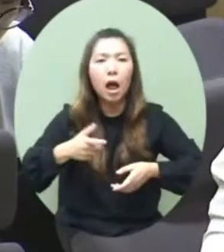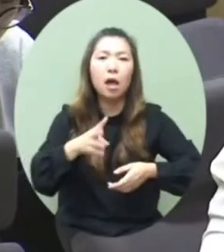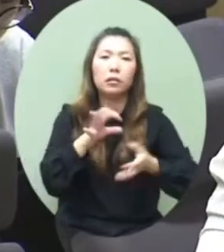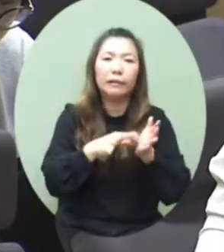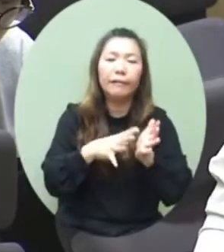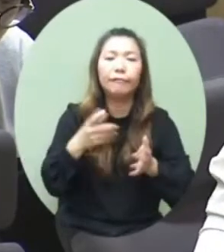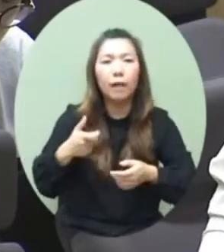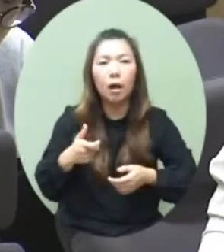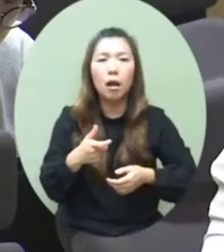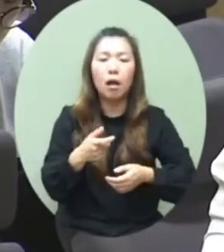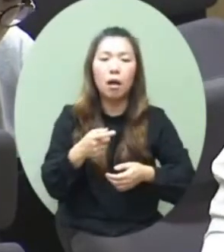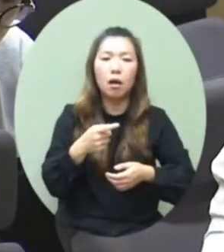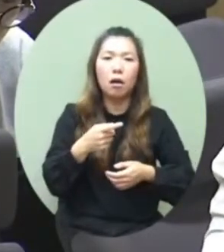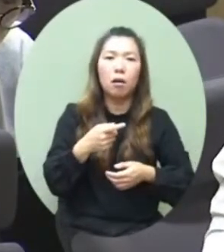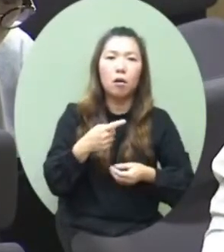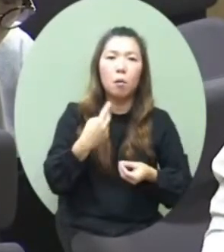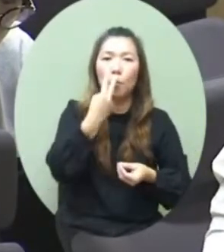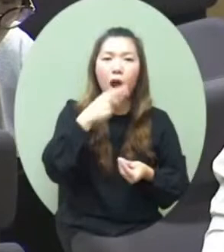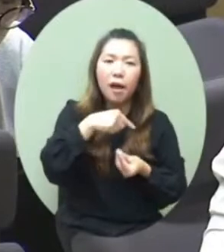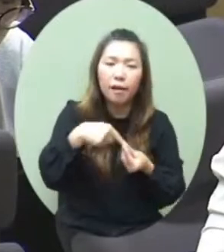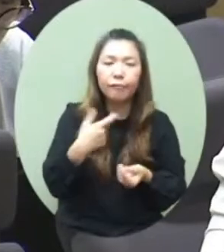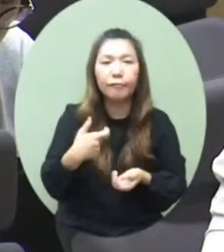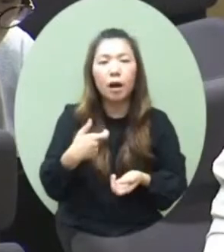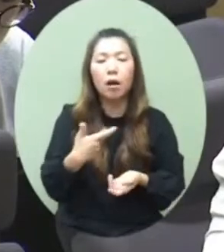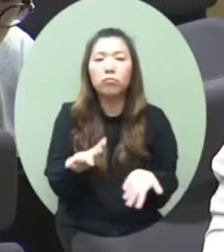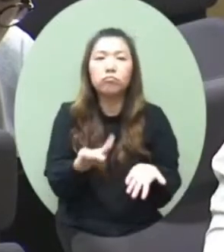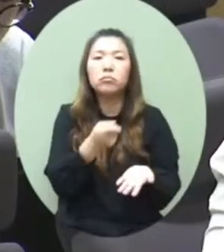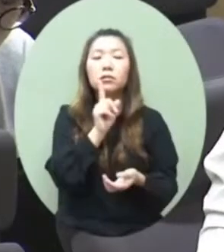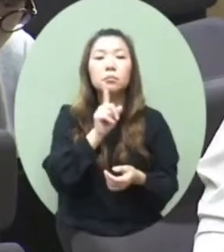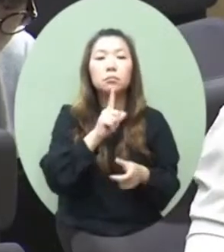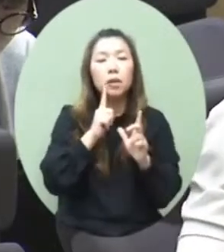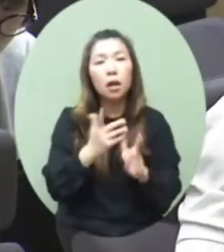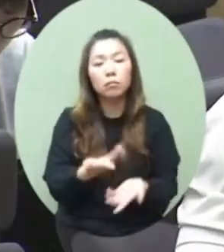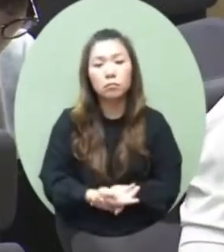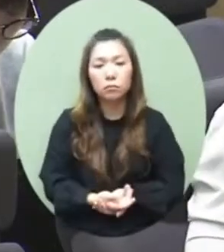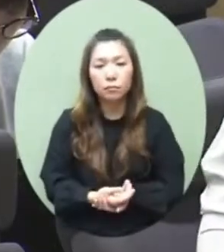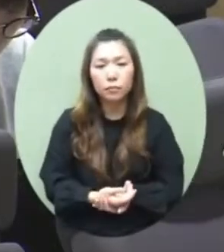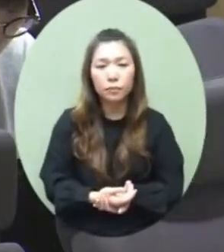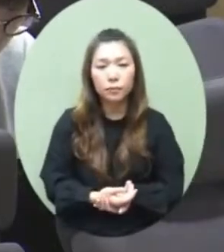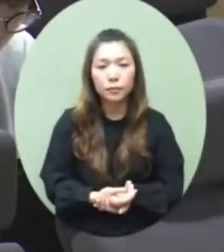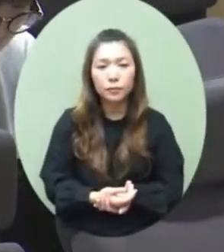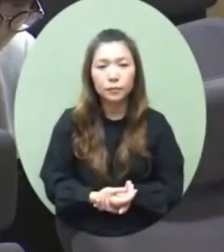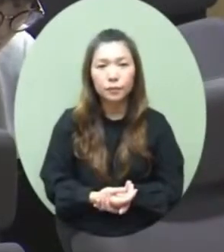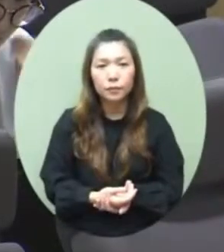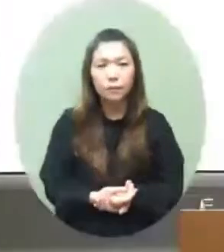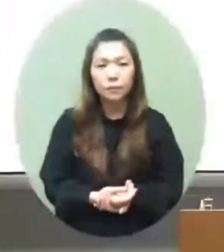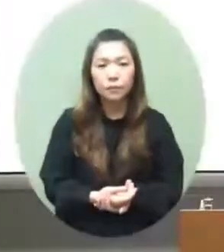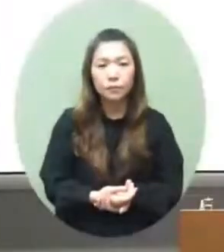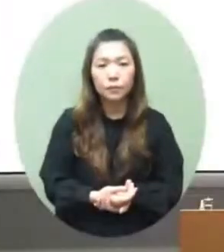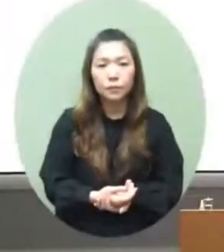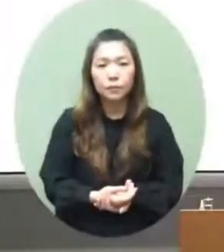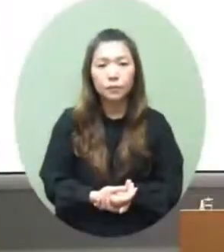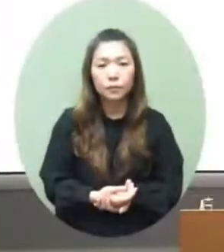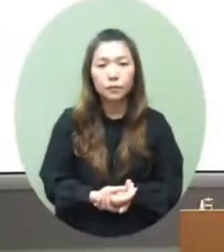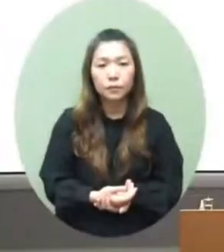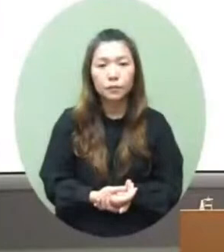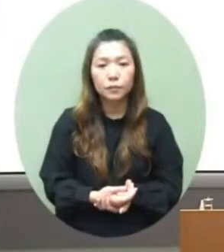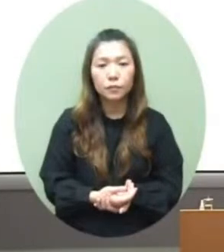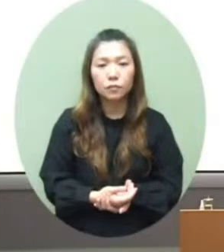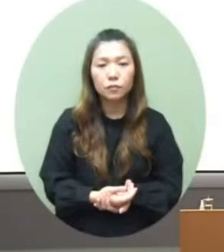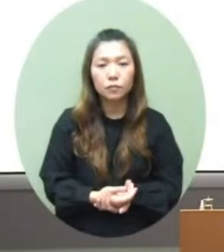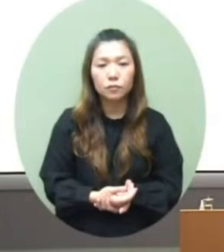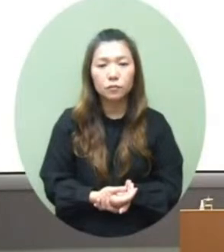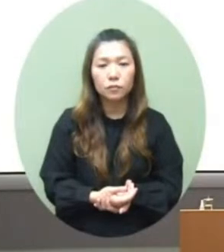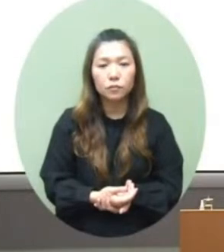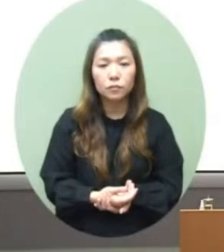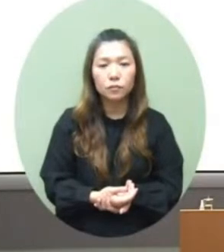Some citizens think that instead of organizing this campaign, you should have directly helped them with their livelihood issues.